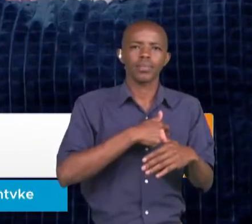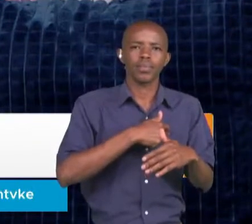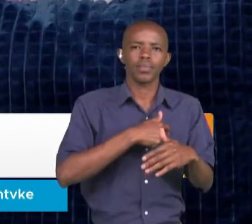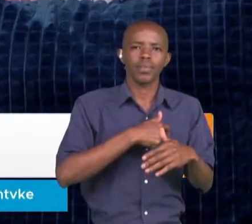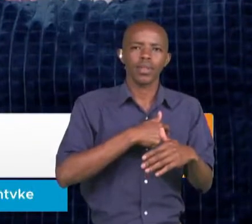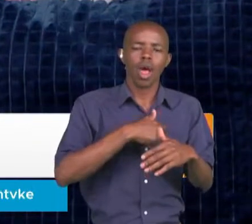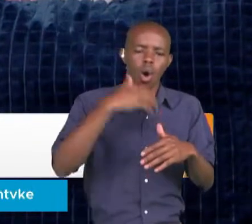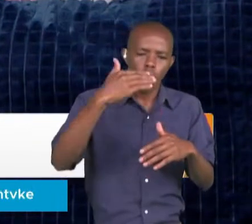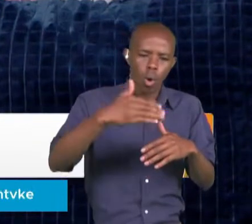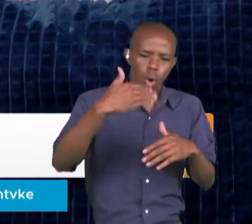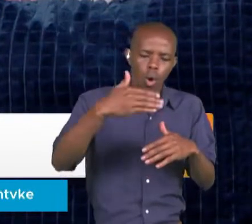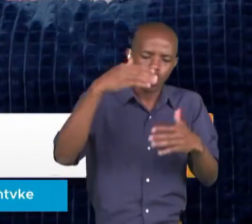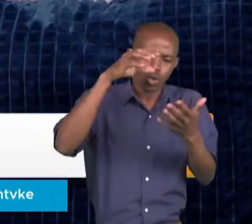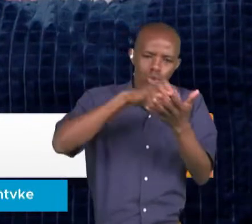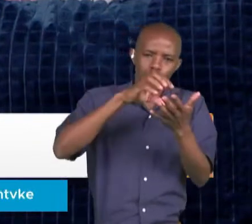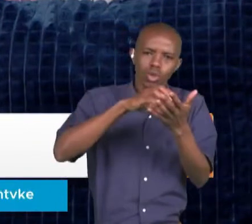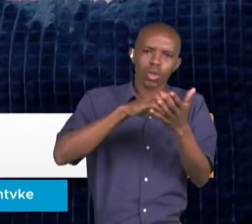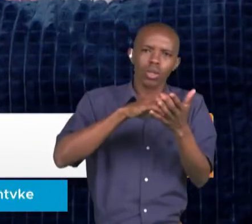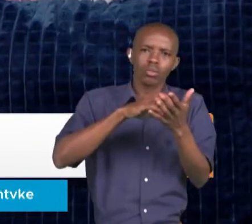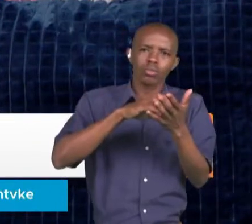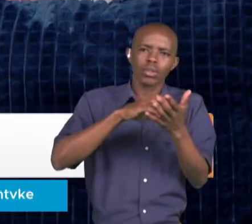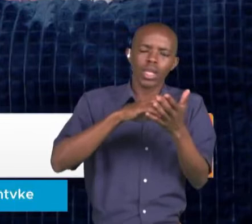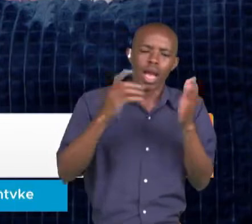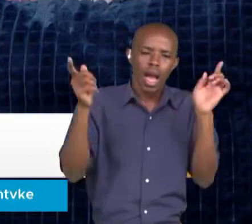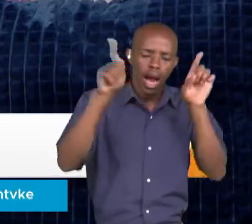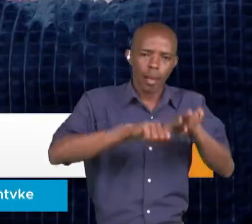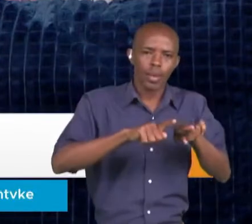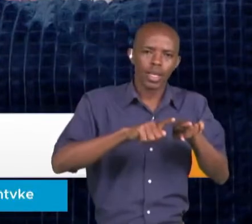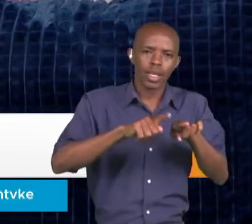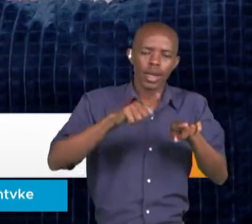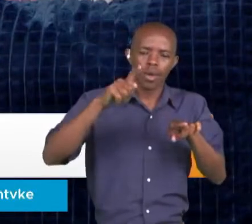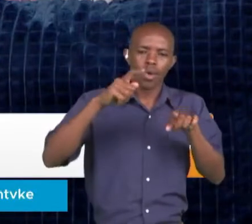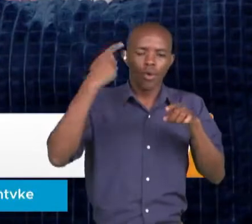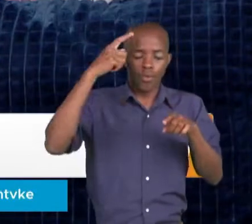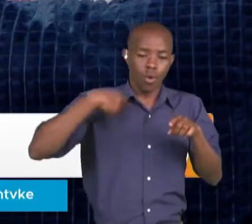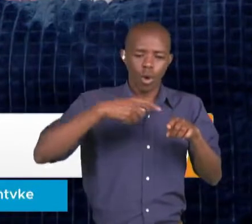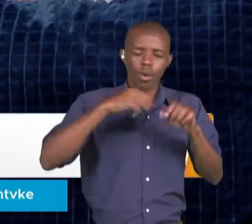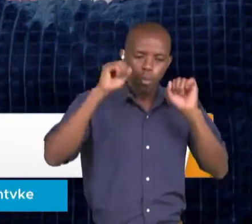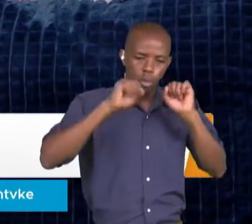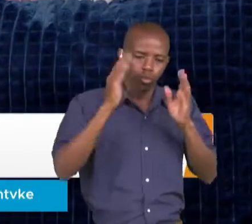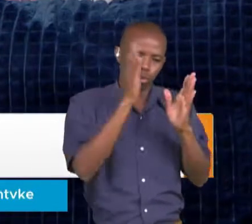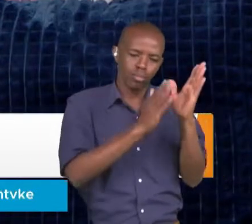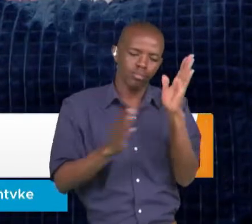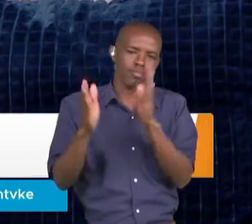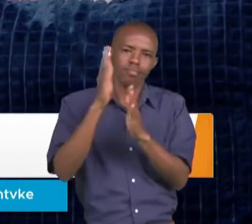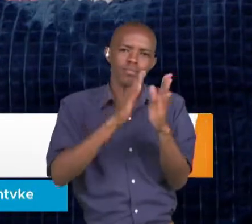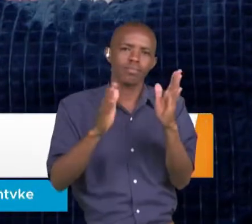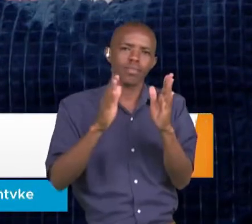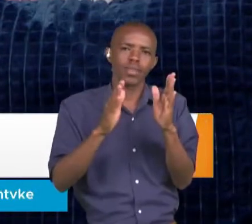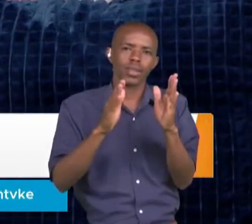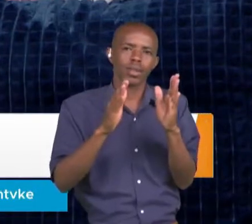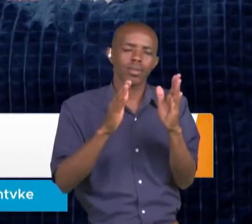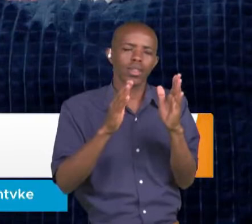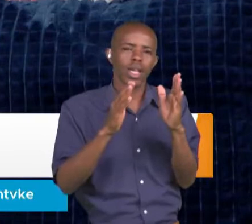hour to hour mm-hmm. situational rep yeah. of what exactly is happening mm-hmm. for us to be able to plan on a counter